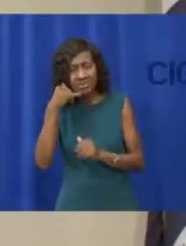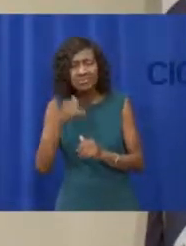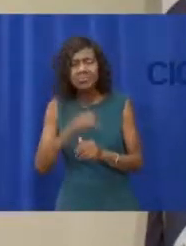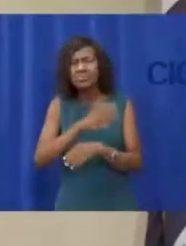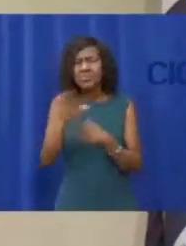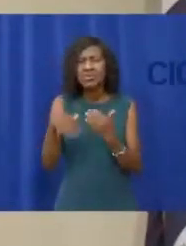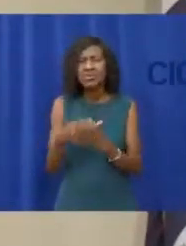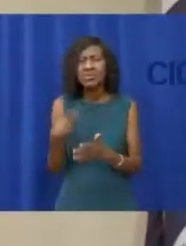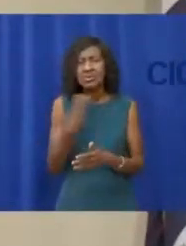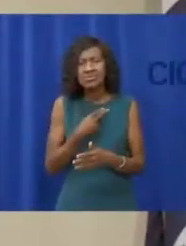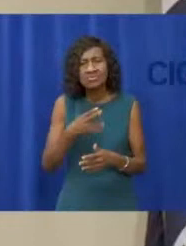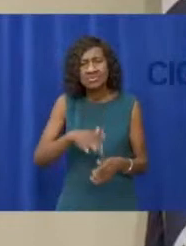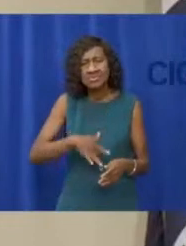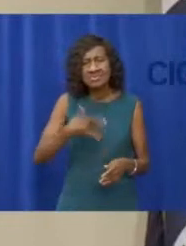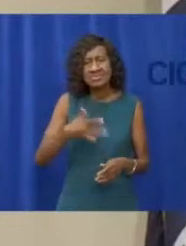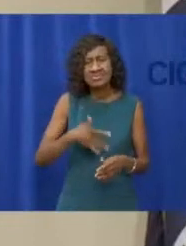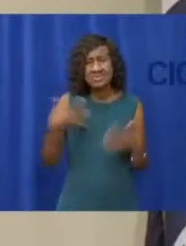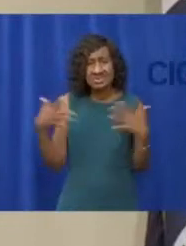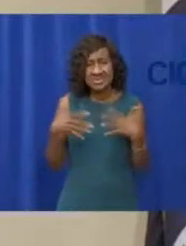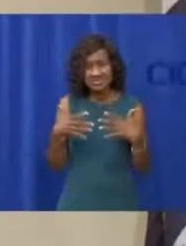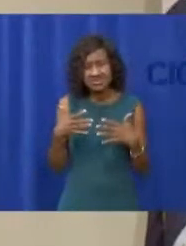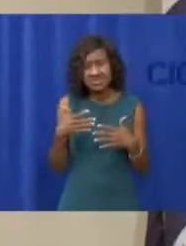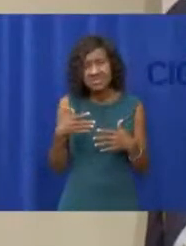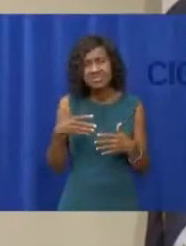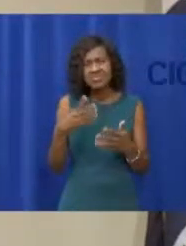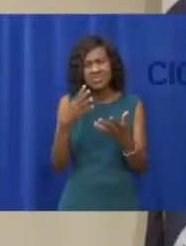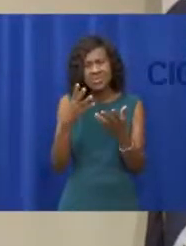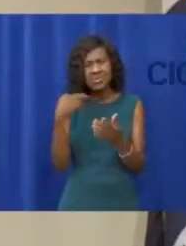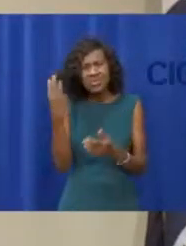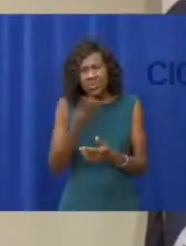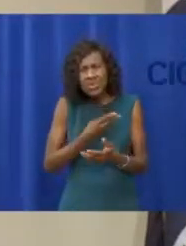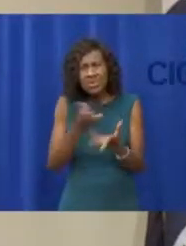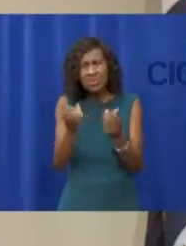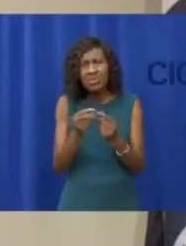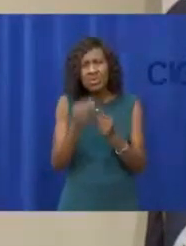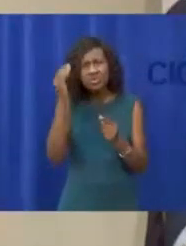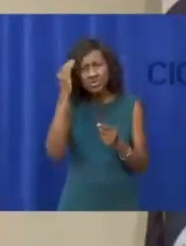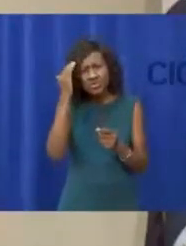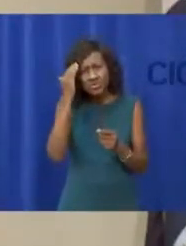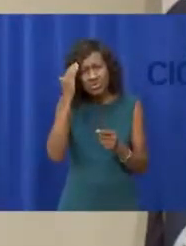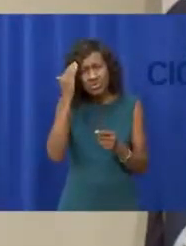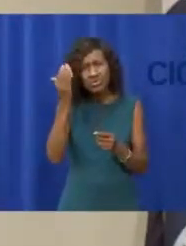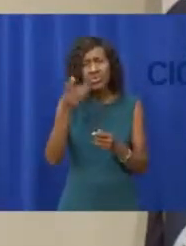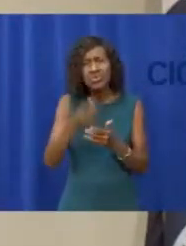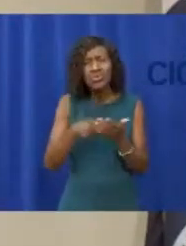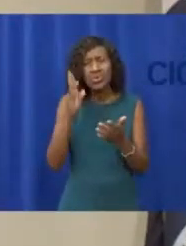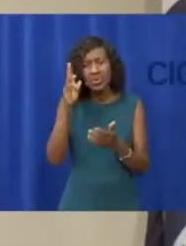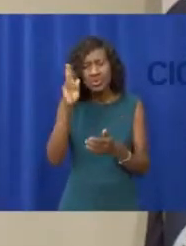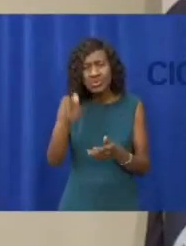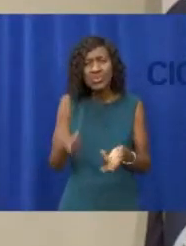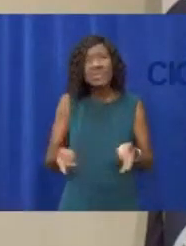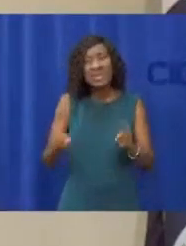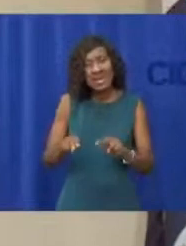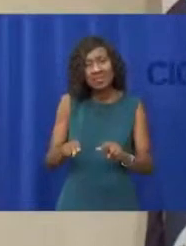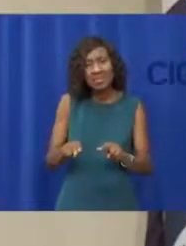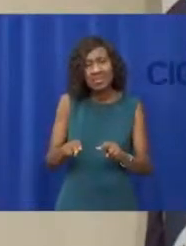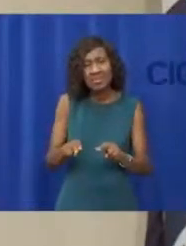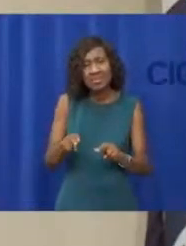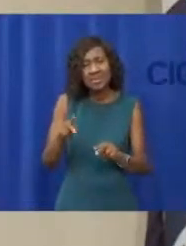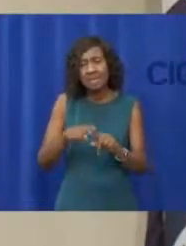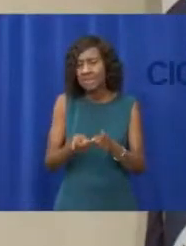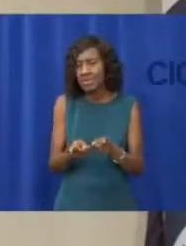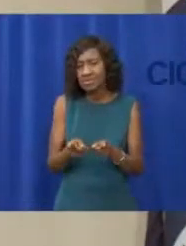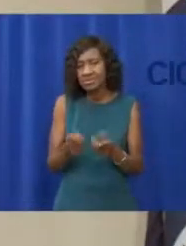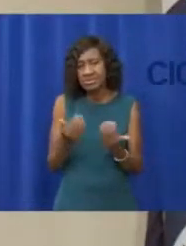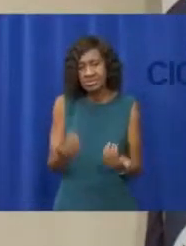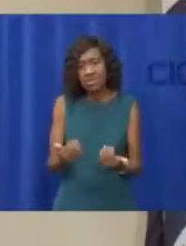and will feel concerned. We like certainty as human beings, and this situation provides nothing but uncertainty. And so